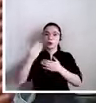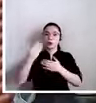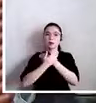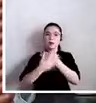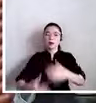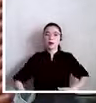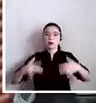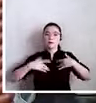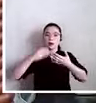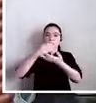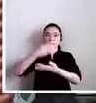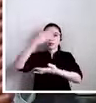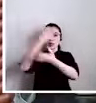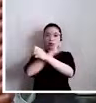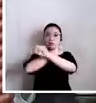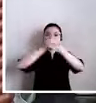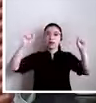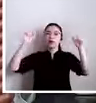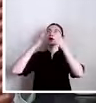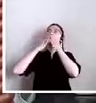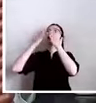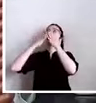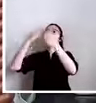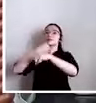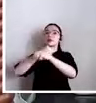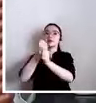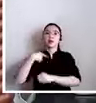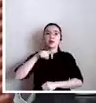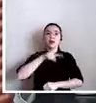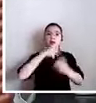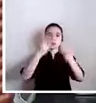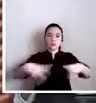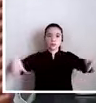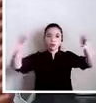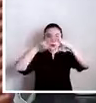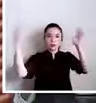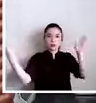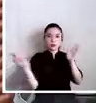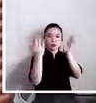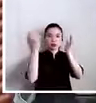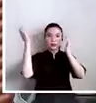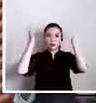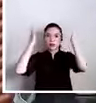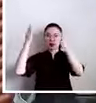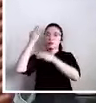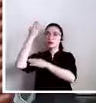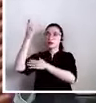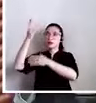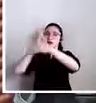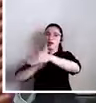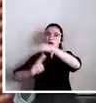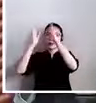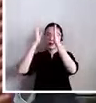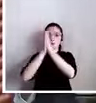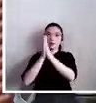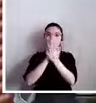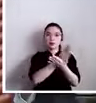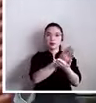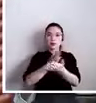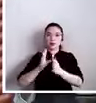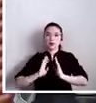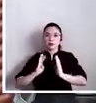salvation, giving thanks that you have held us worthy to be in your presence and minister to you. Humbly we pray that, partaking